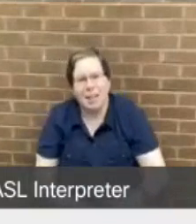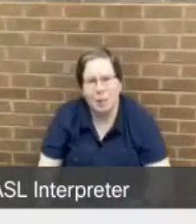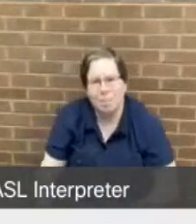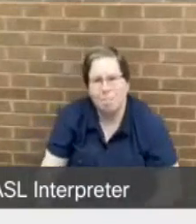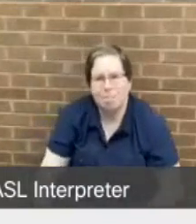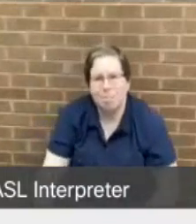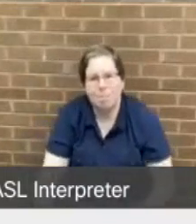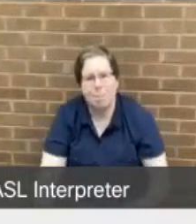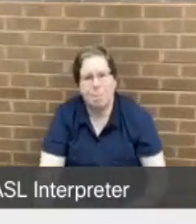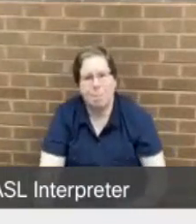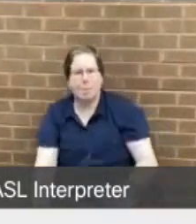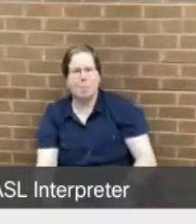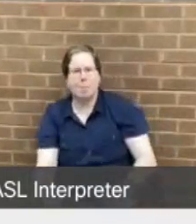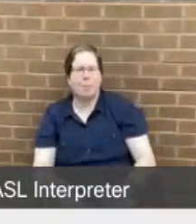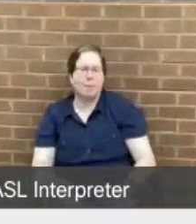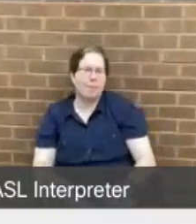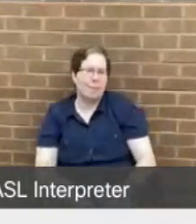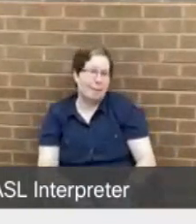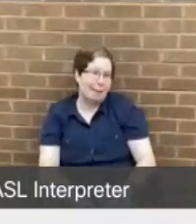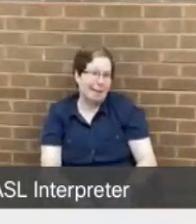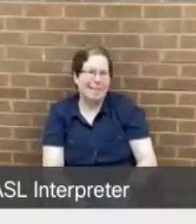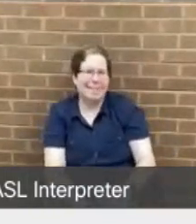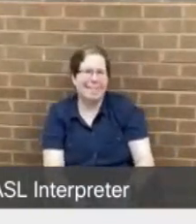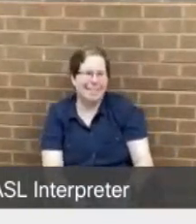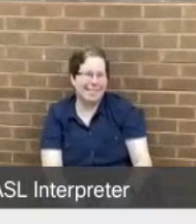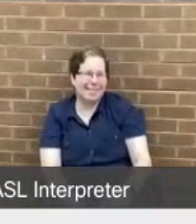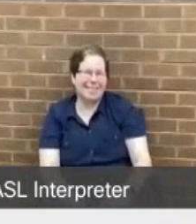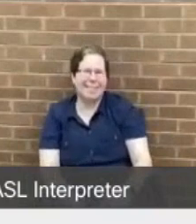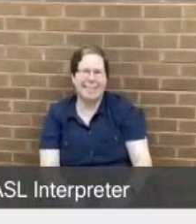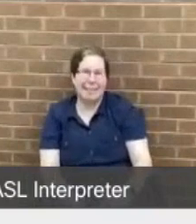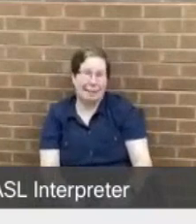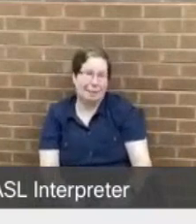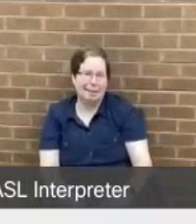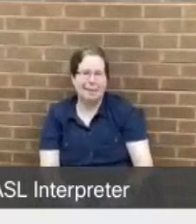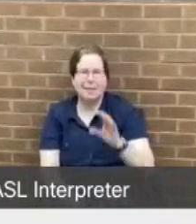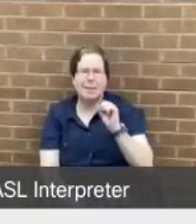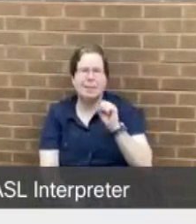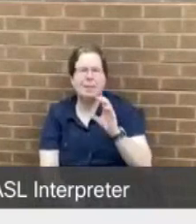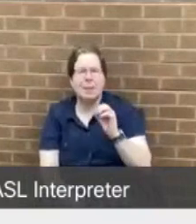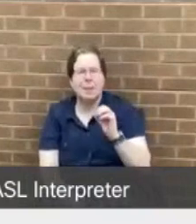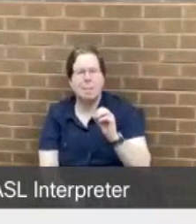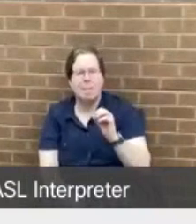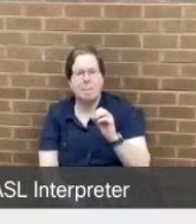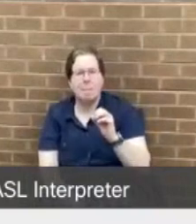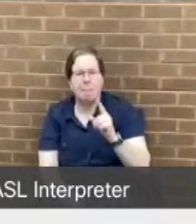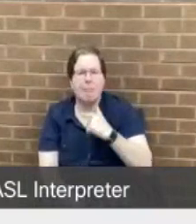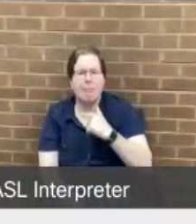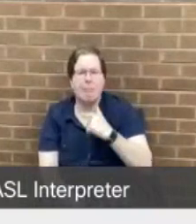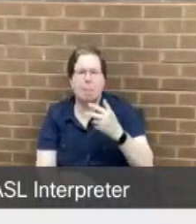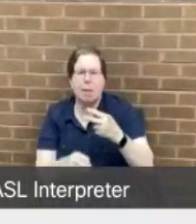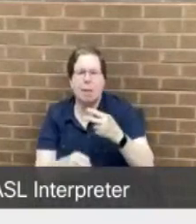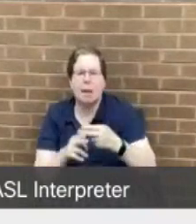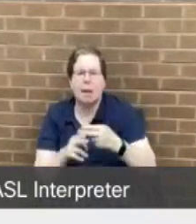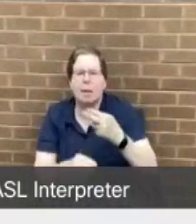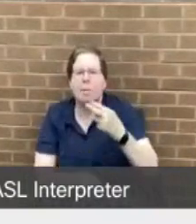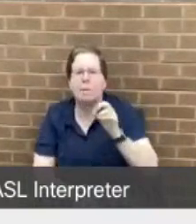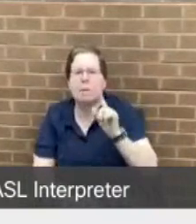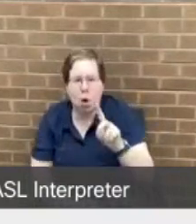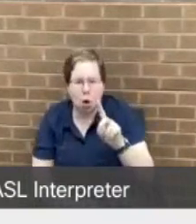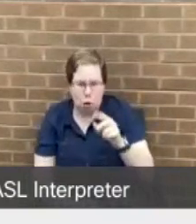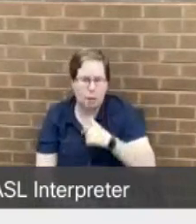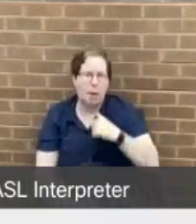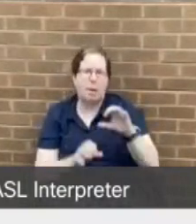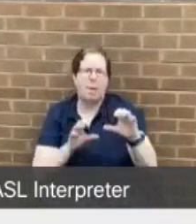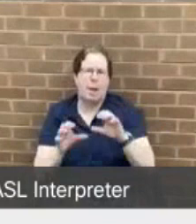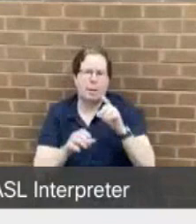Hi, thank you. Thanks. Thanks. Thanks for having me. My name is Holly Arnold. I'm the acting administrator for